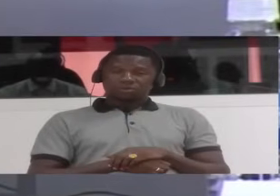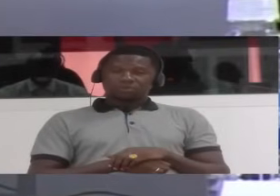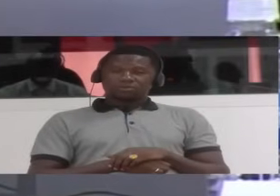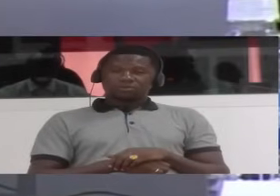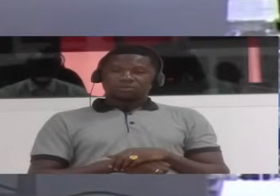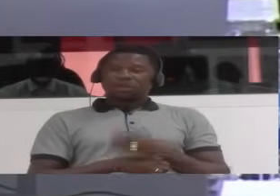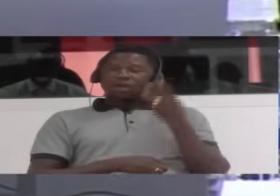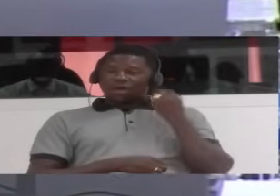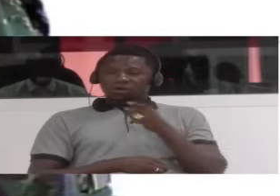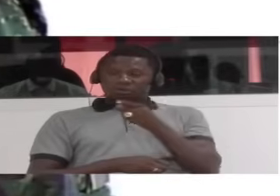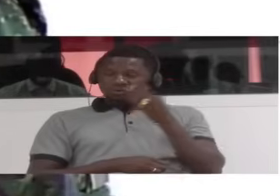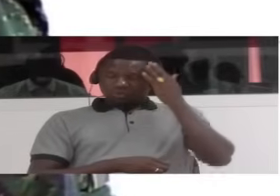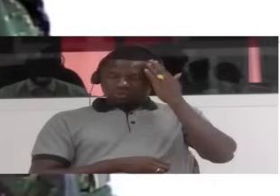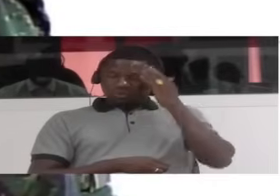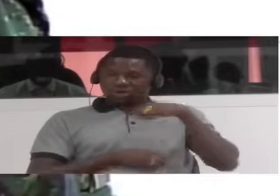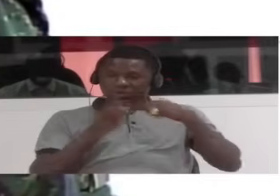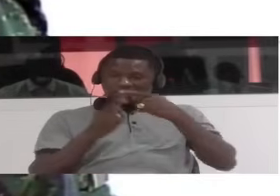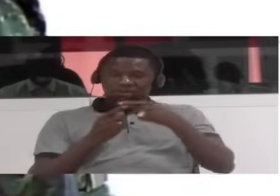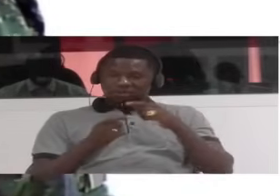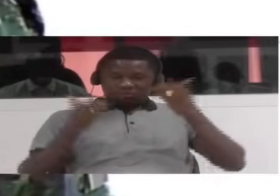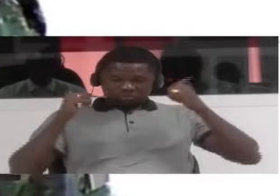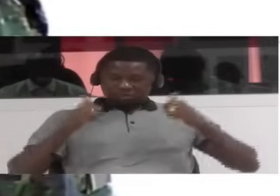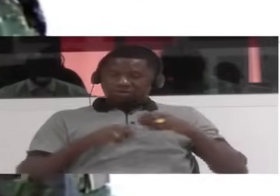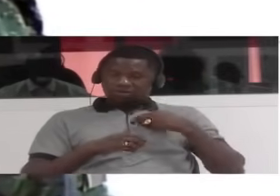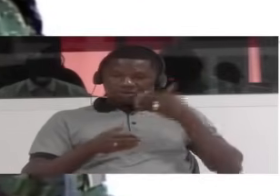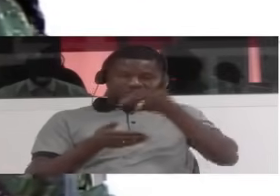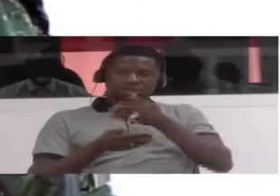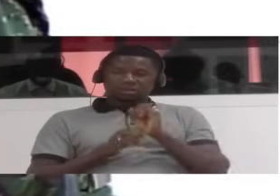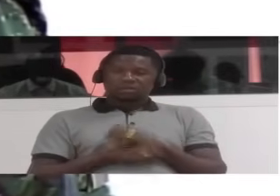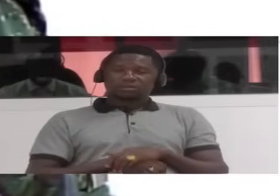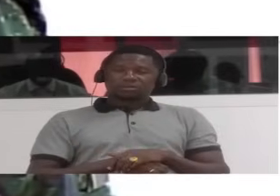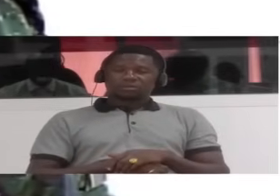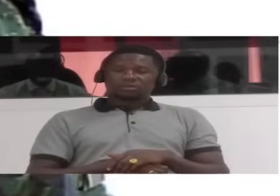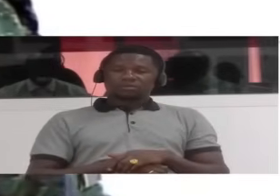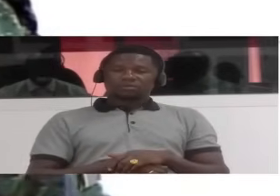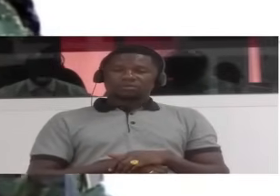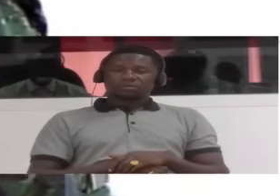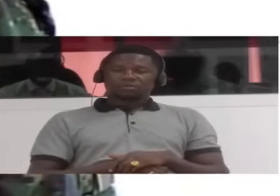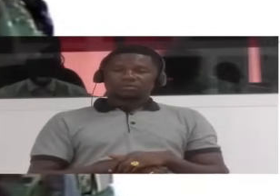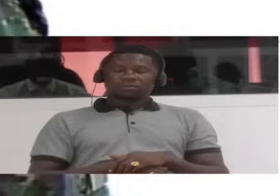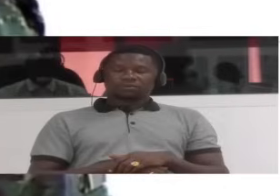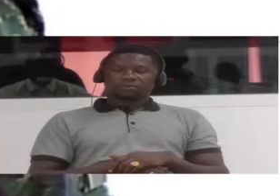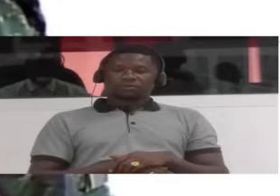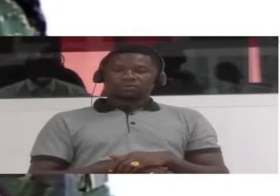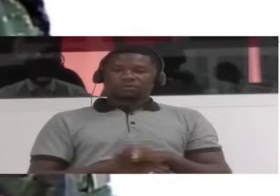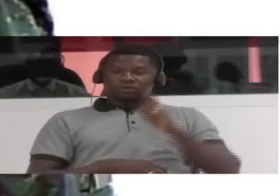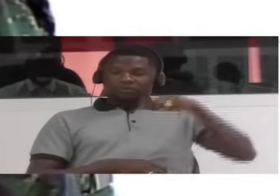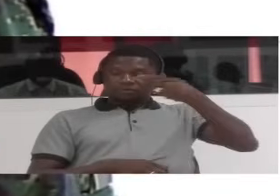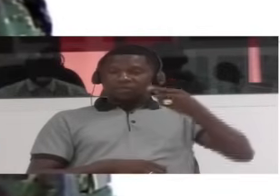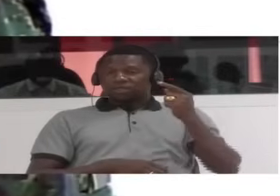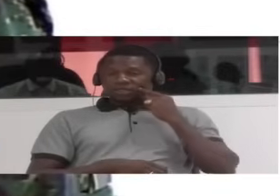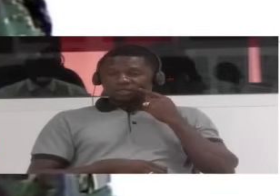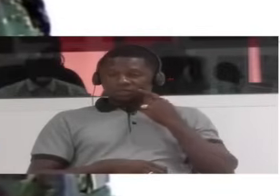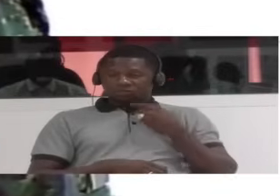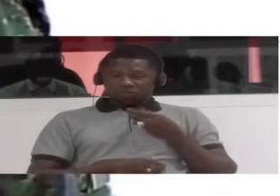come to know about this event? You were not present. At the following day, we were briefed by the patrol, by the training instructor, because every